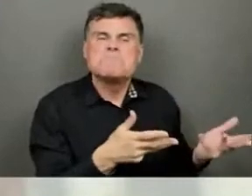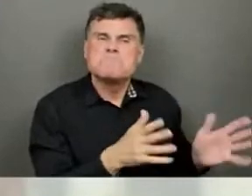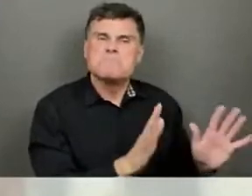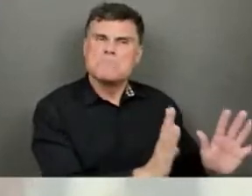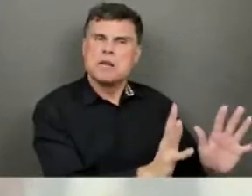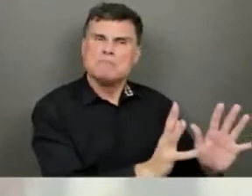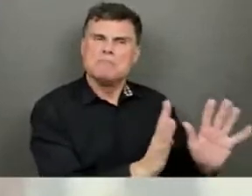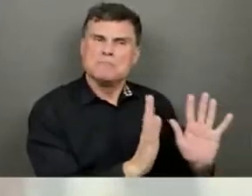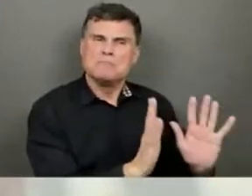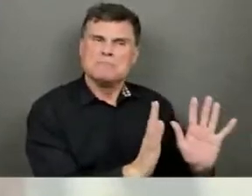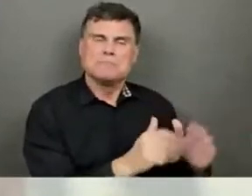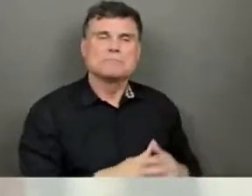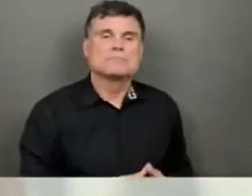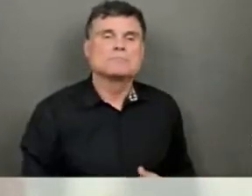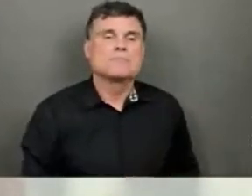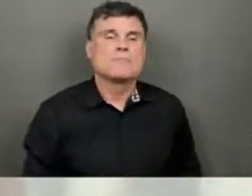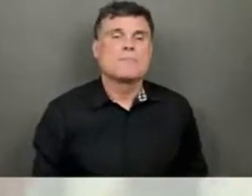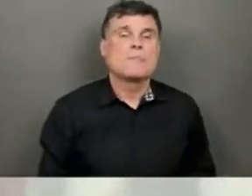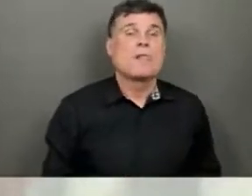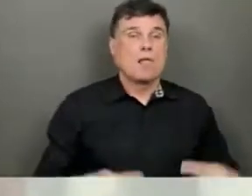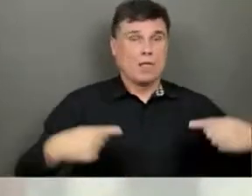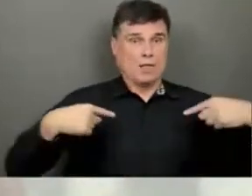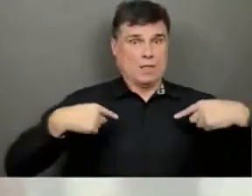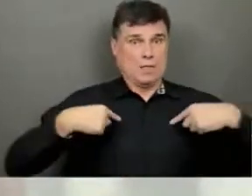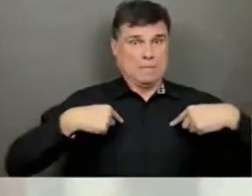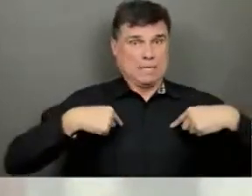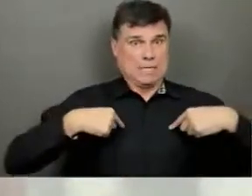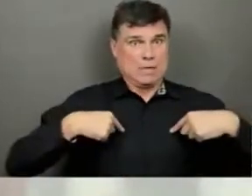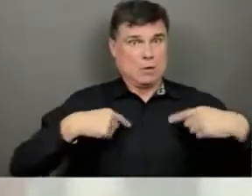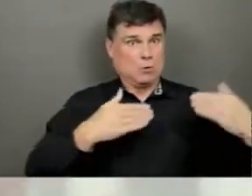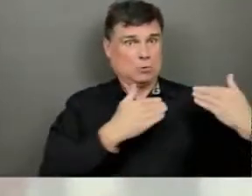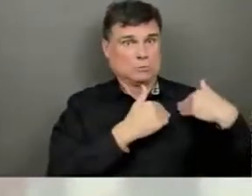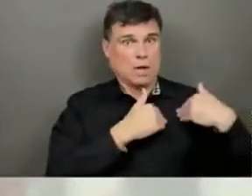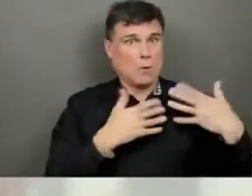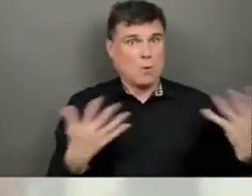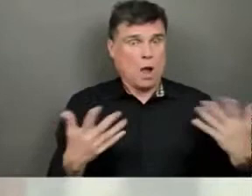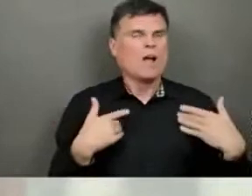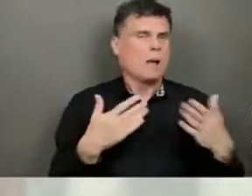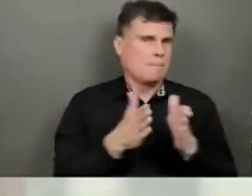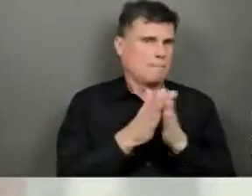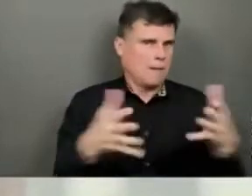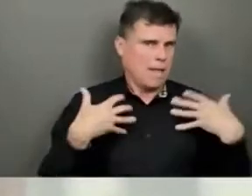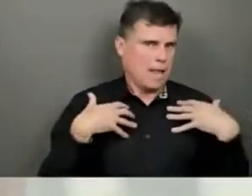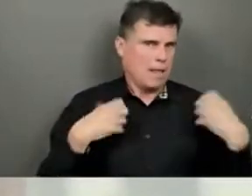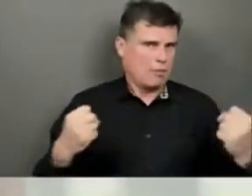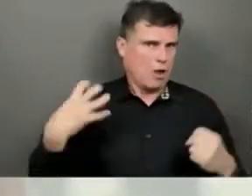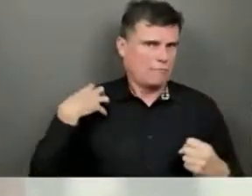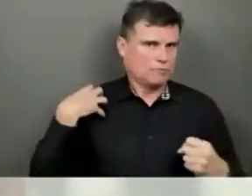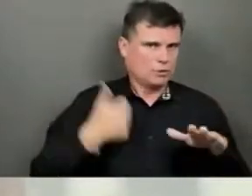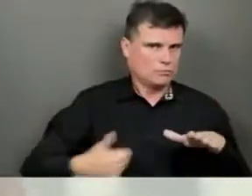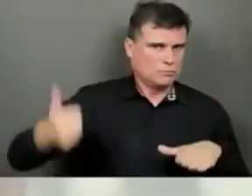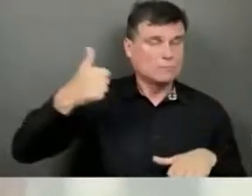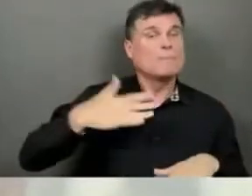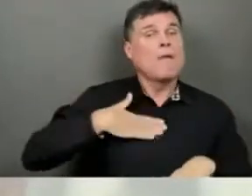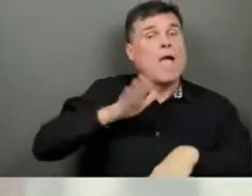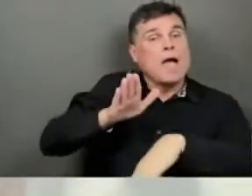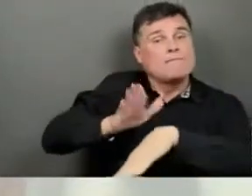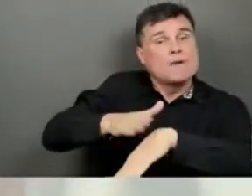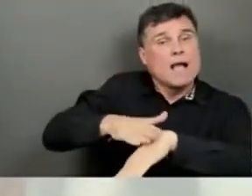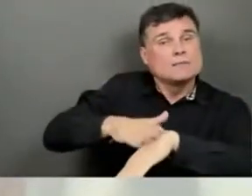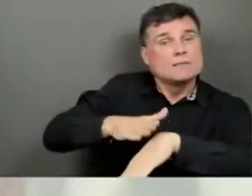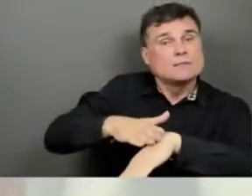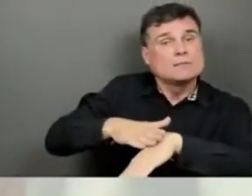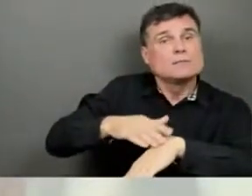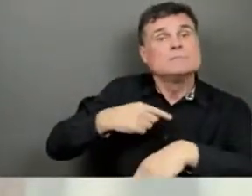and the responsibility of the Minister, but public health, and my advice applies to healthcare settings, to the